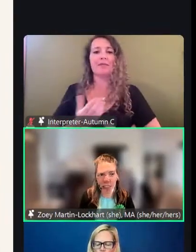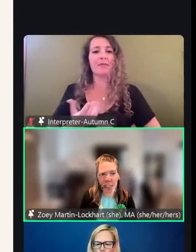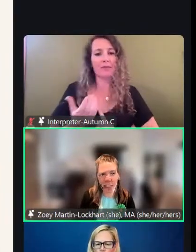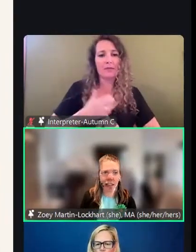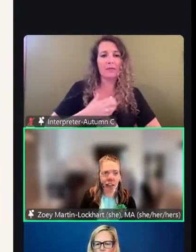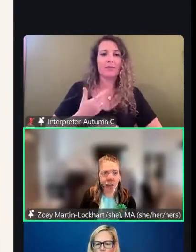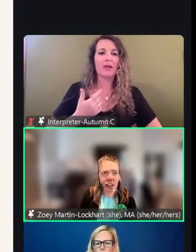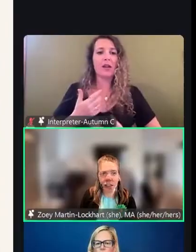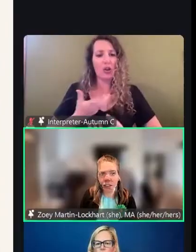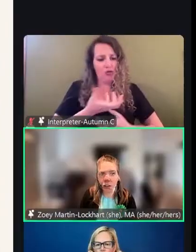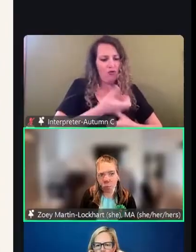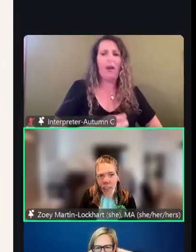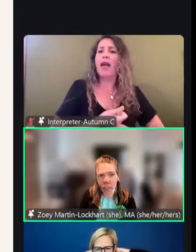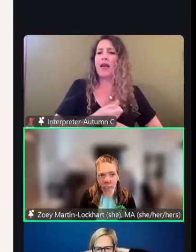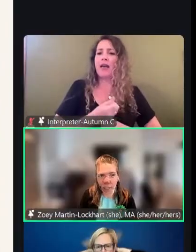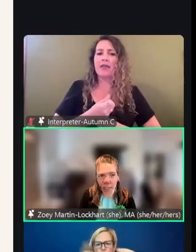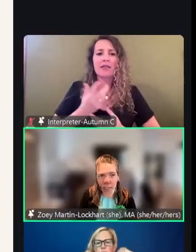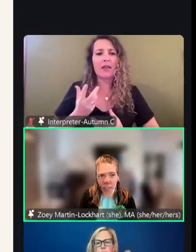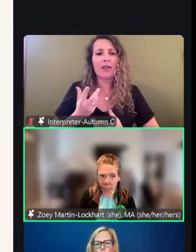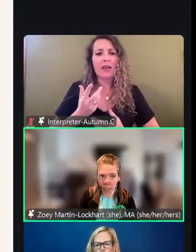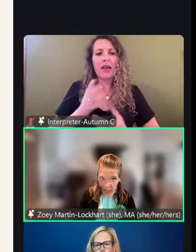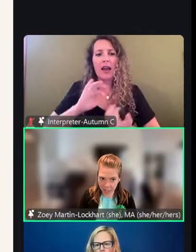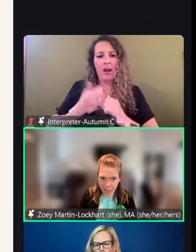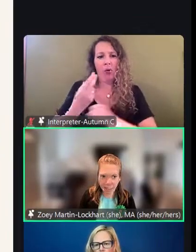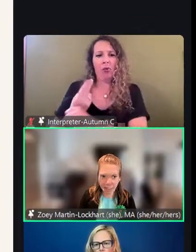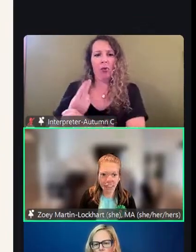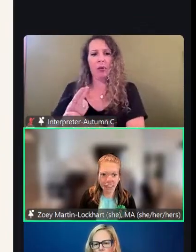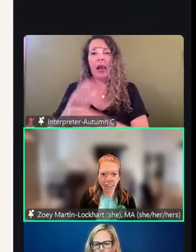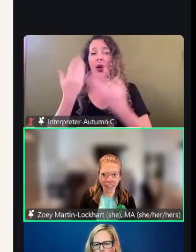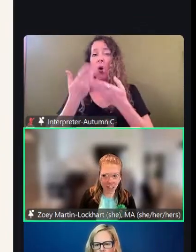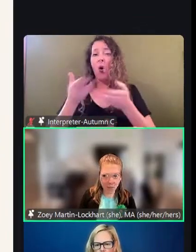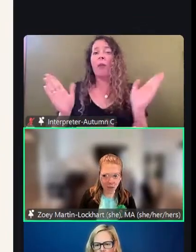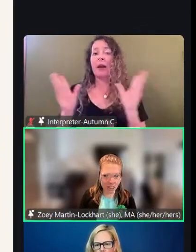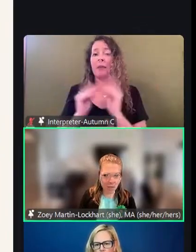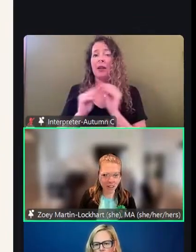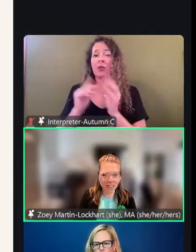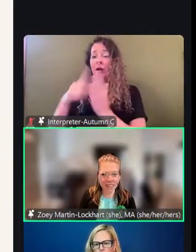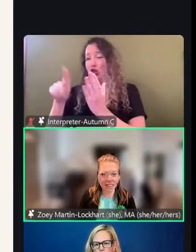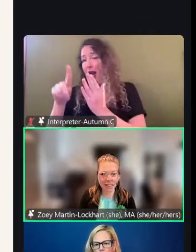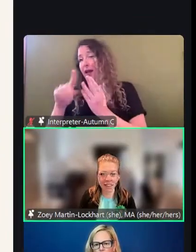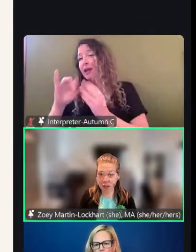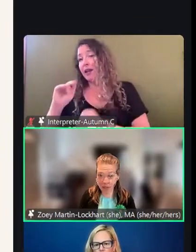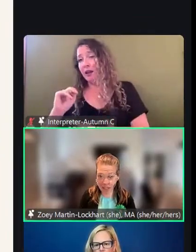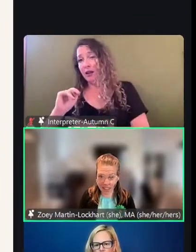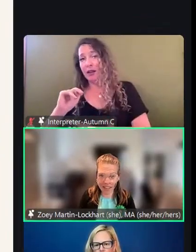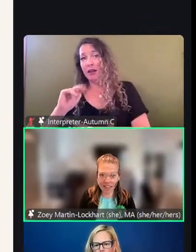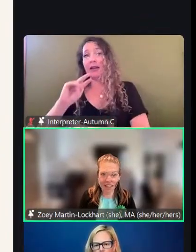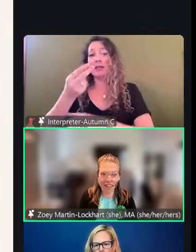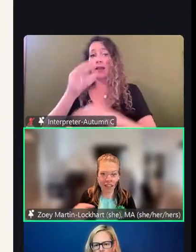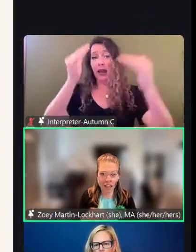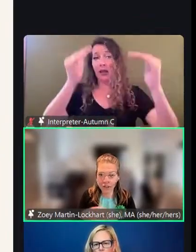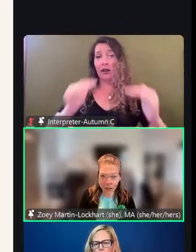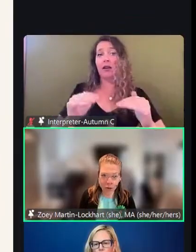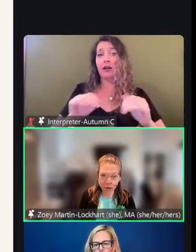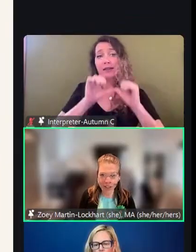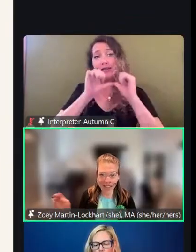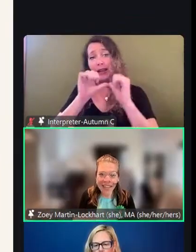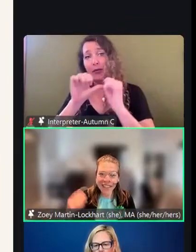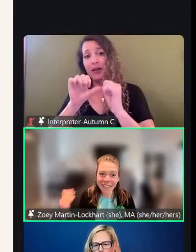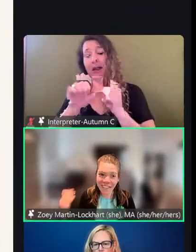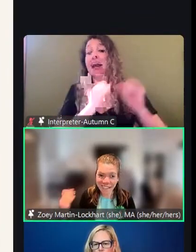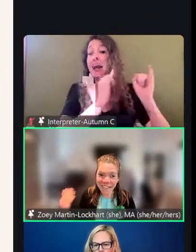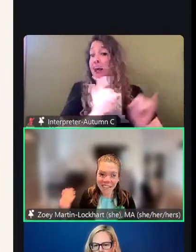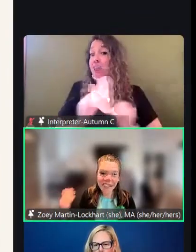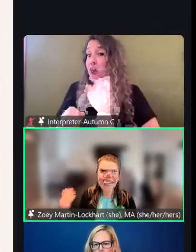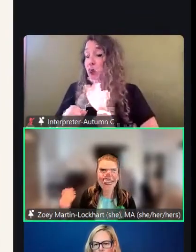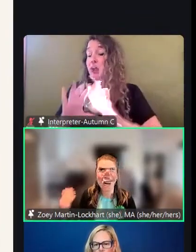and capacity, and opening meetings with check-ins. The second principle is sustainability, individual